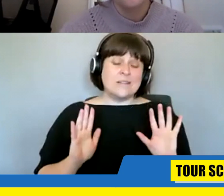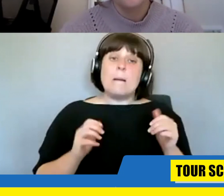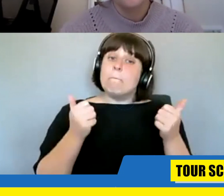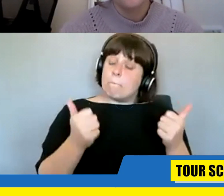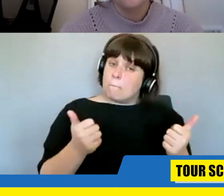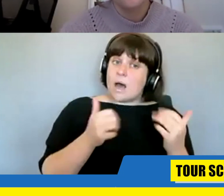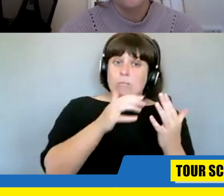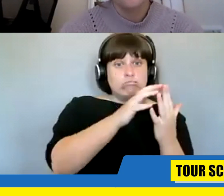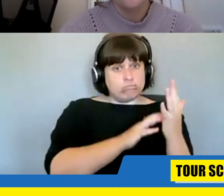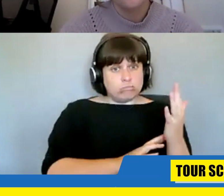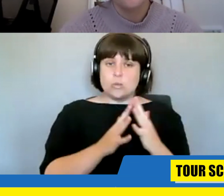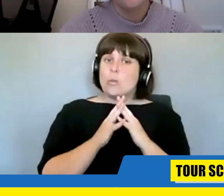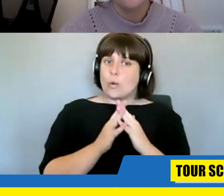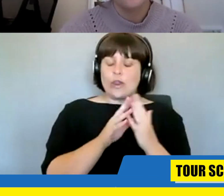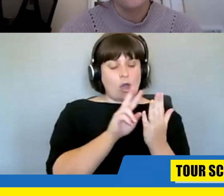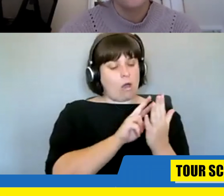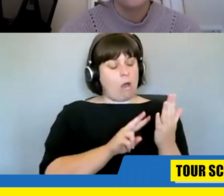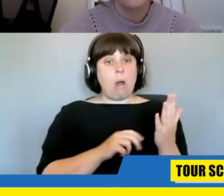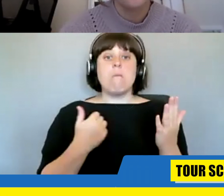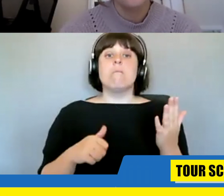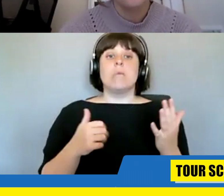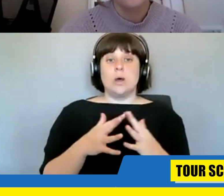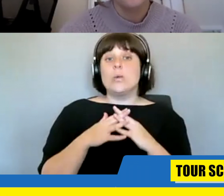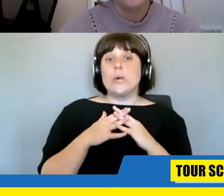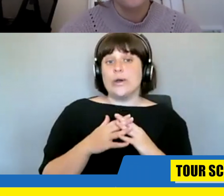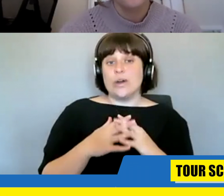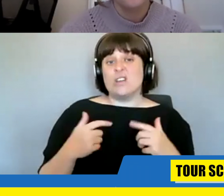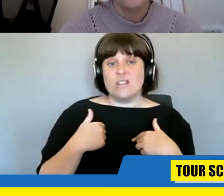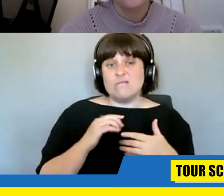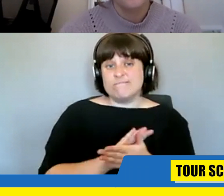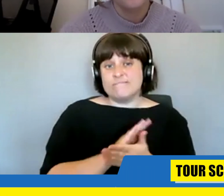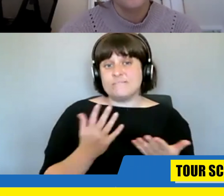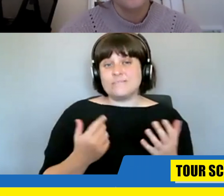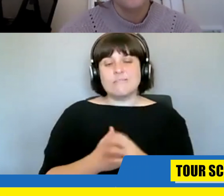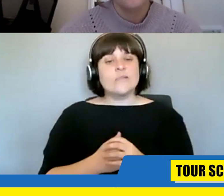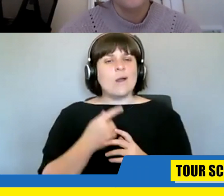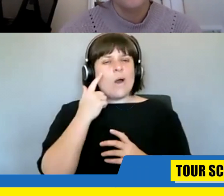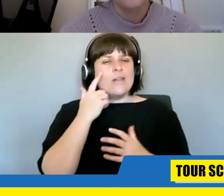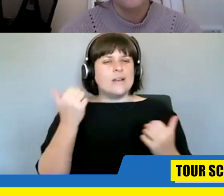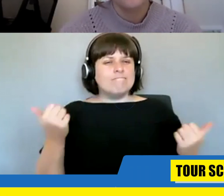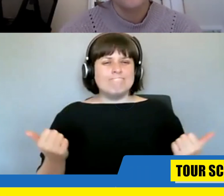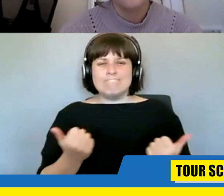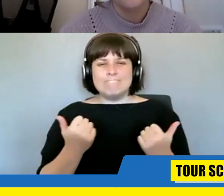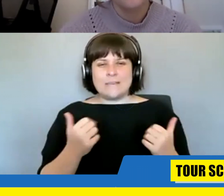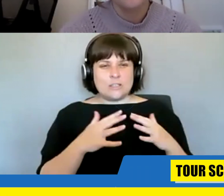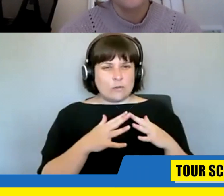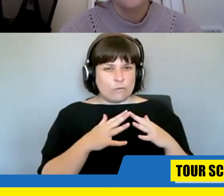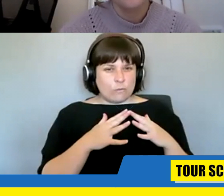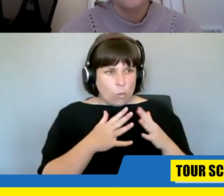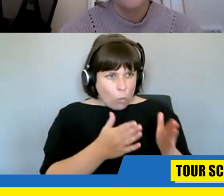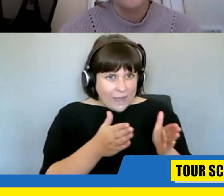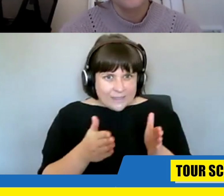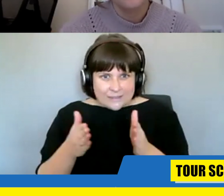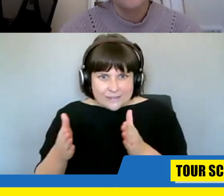valuable one, so I was pretty happy. But yeah, I think that there's plenty of ways to try it on, but whether they're actually